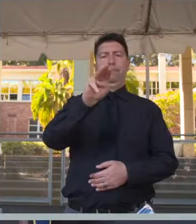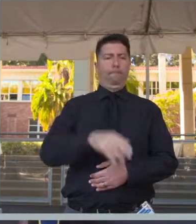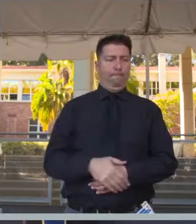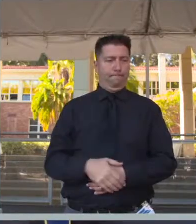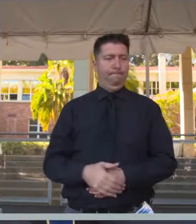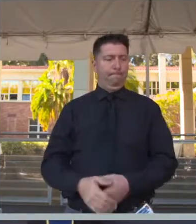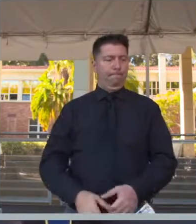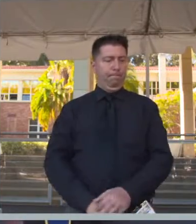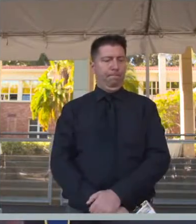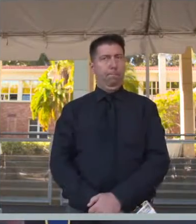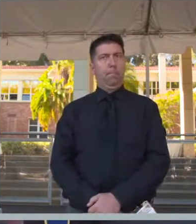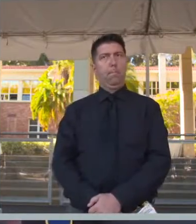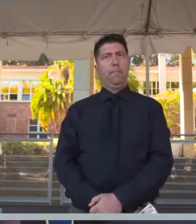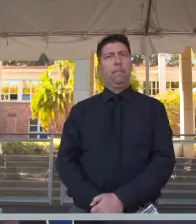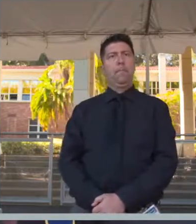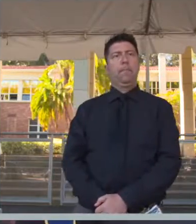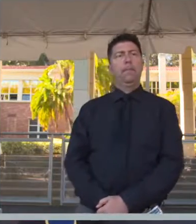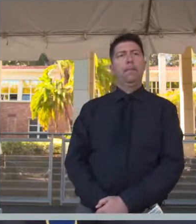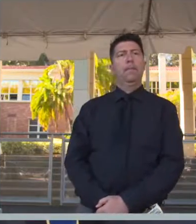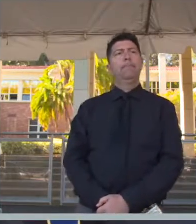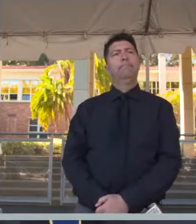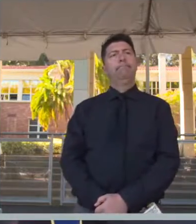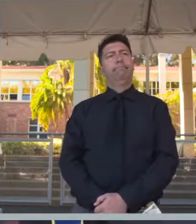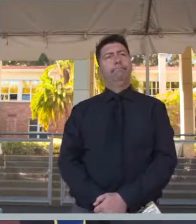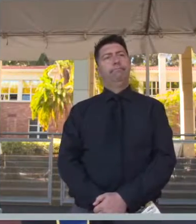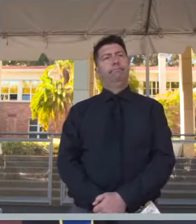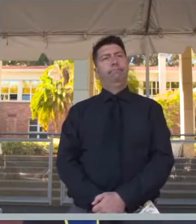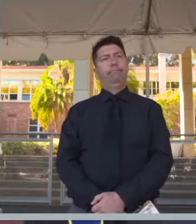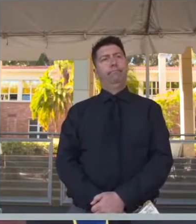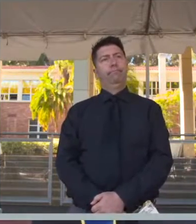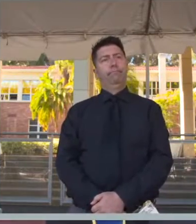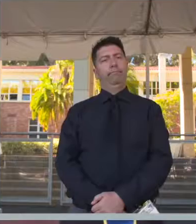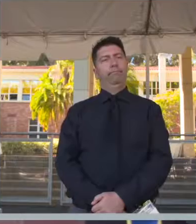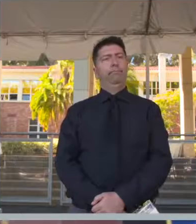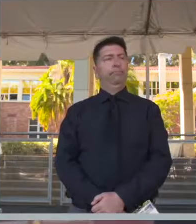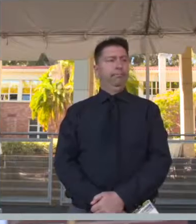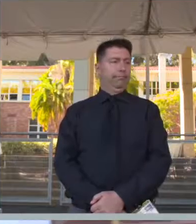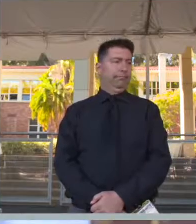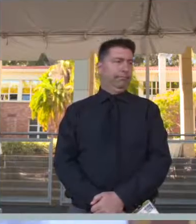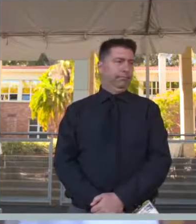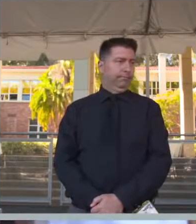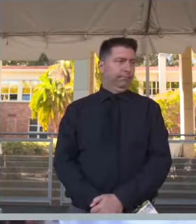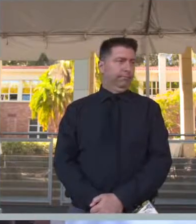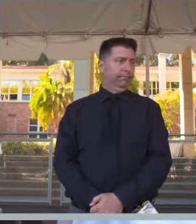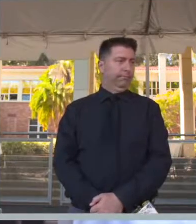Filomena Lucille Alonso Verceles.